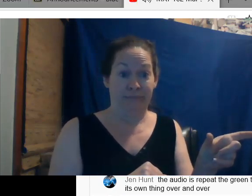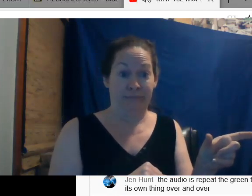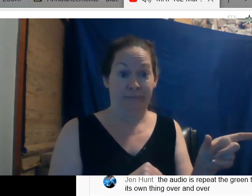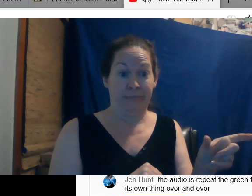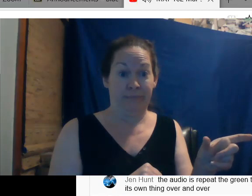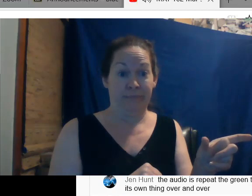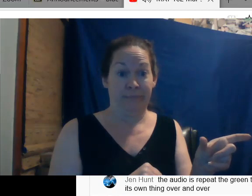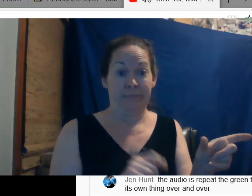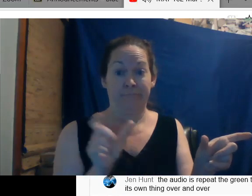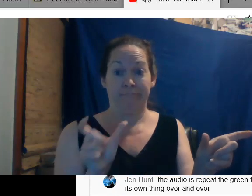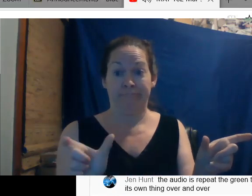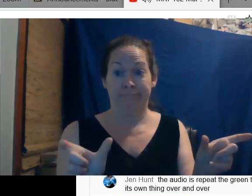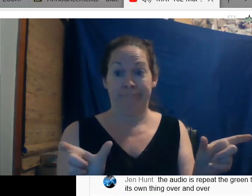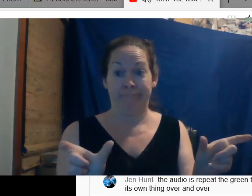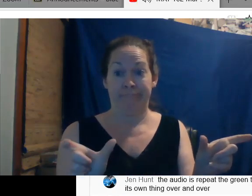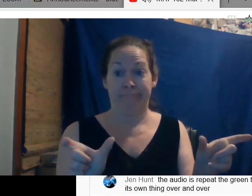and this is my leading term here.